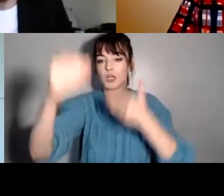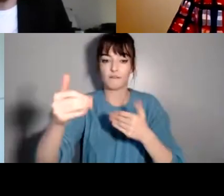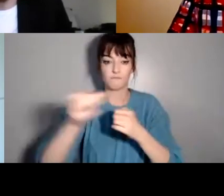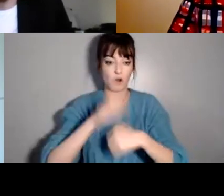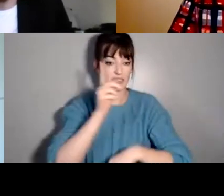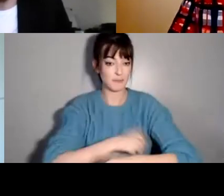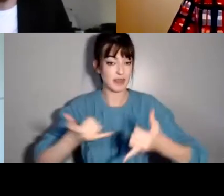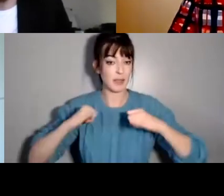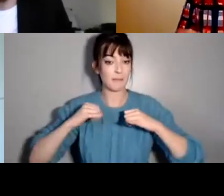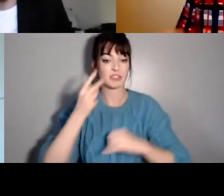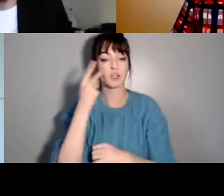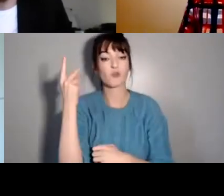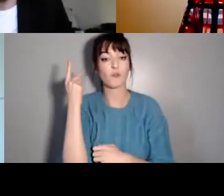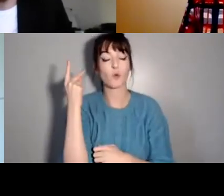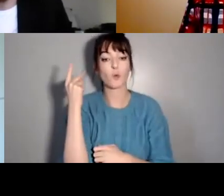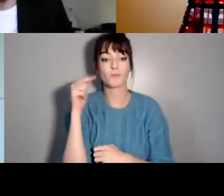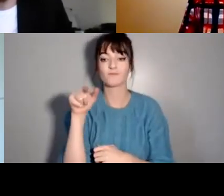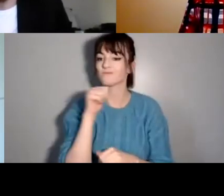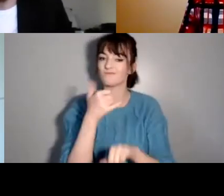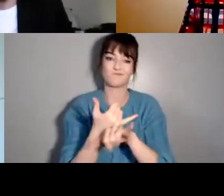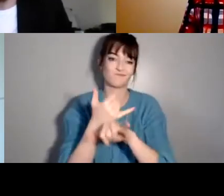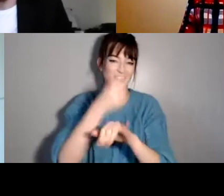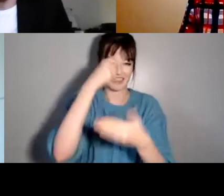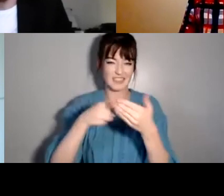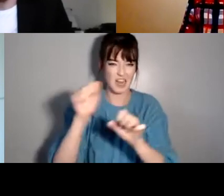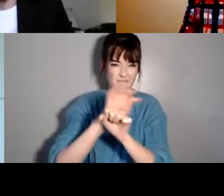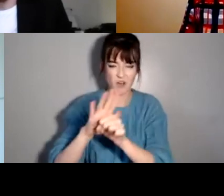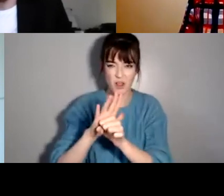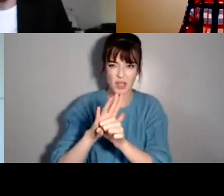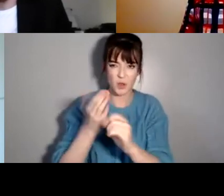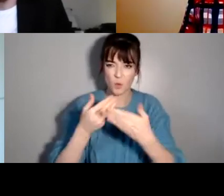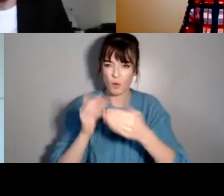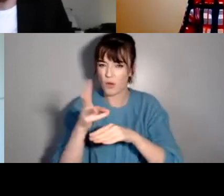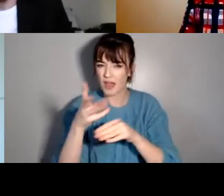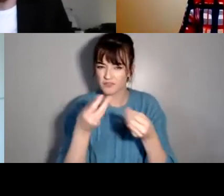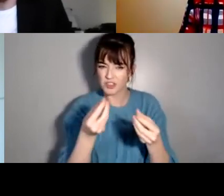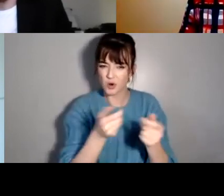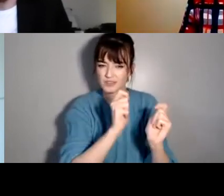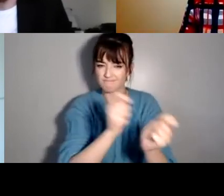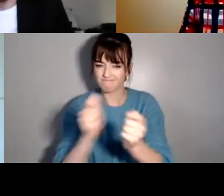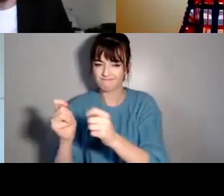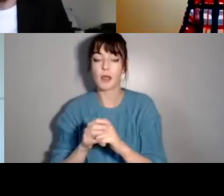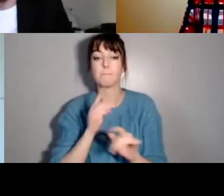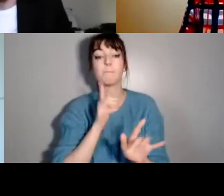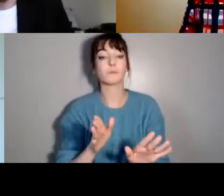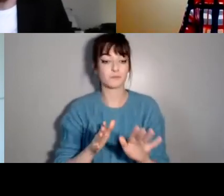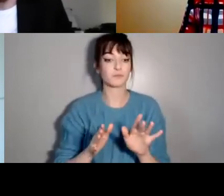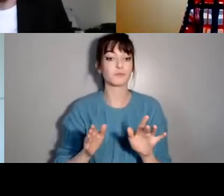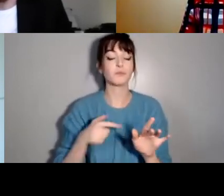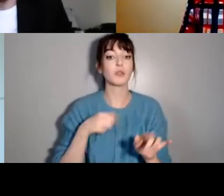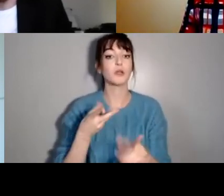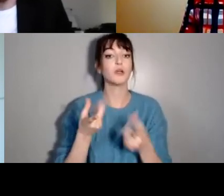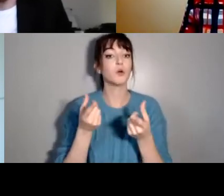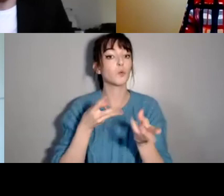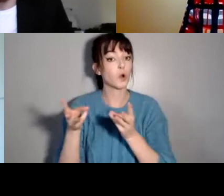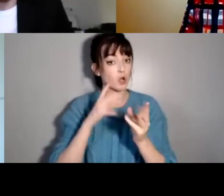is that's yet to be decided in terms of how that's resourced. But what I would say is we are doing a piece of work next year around